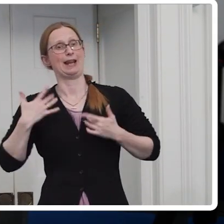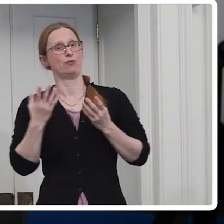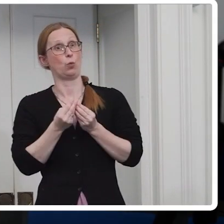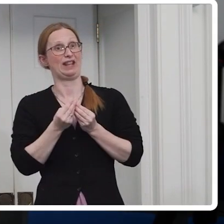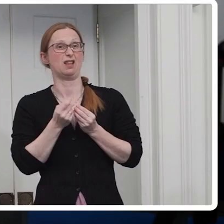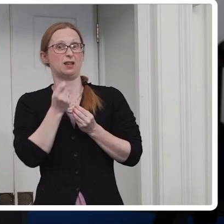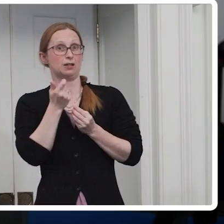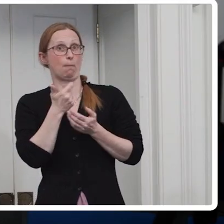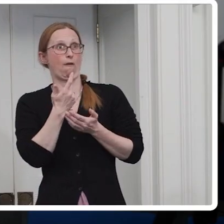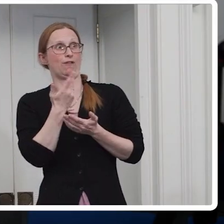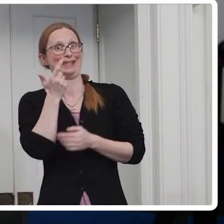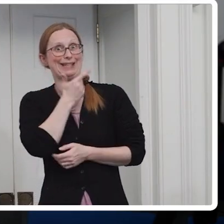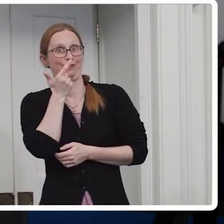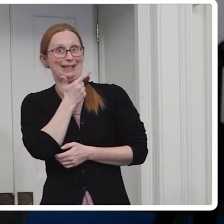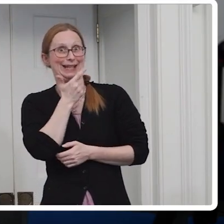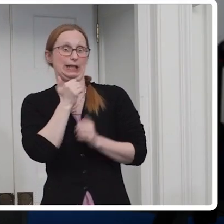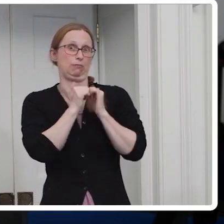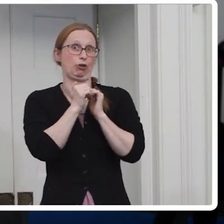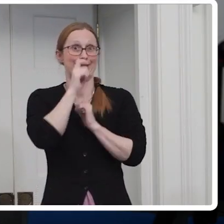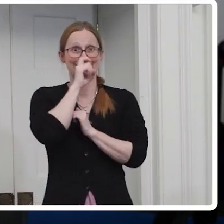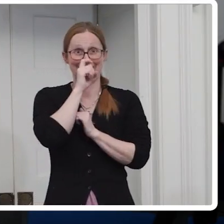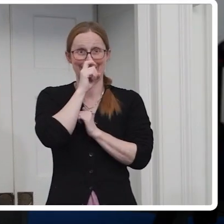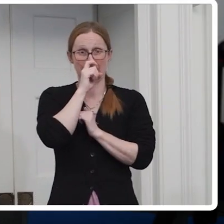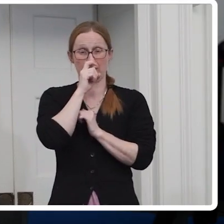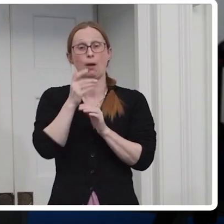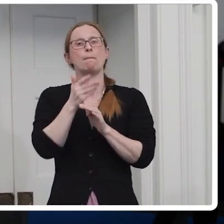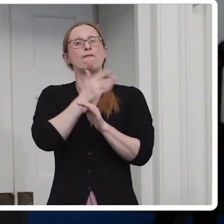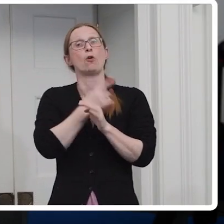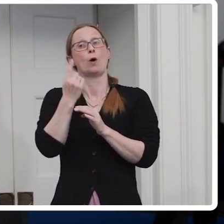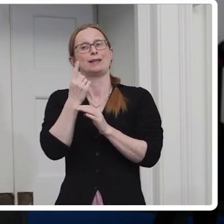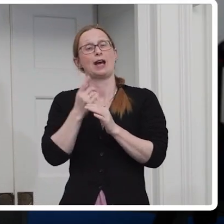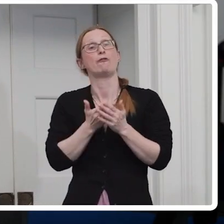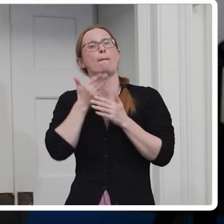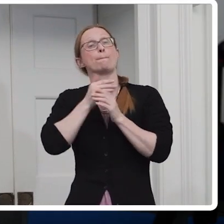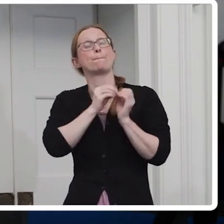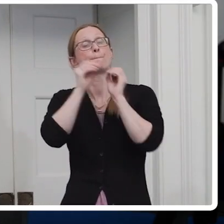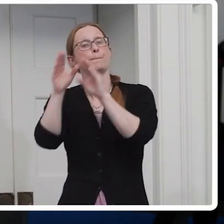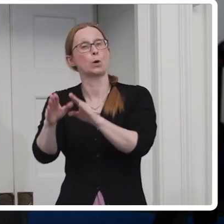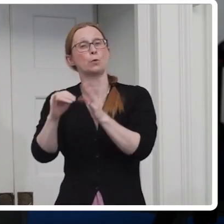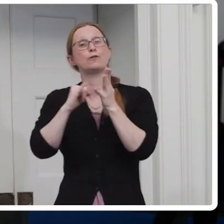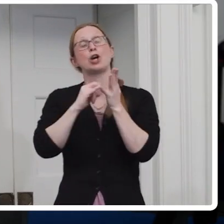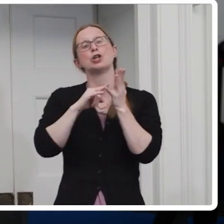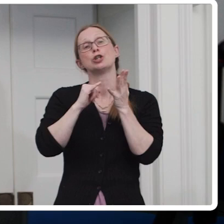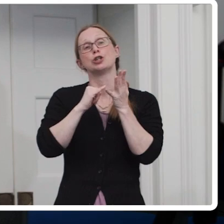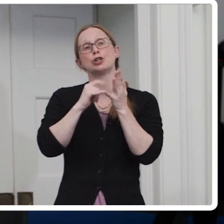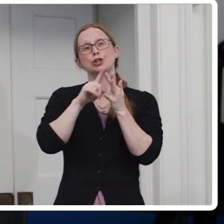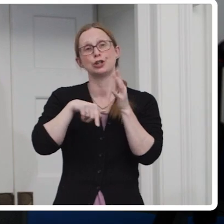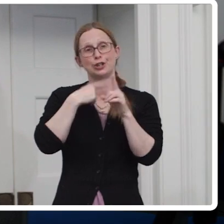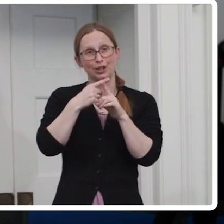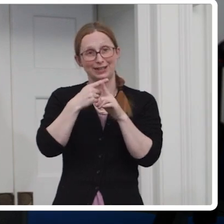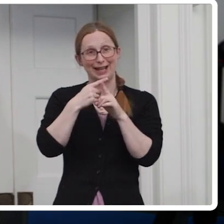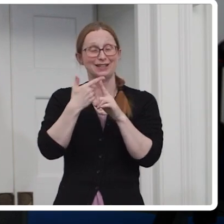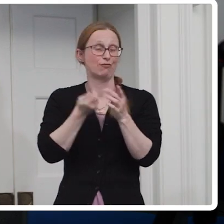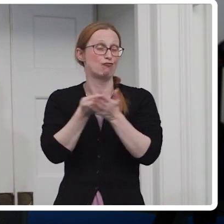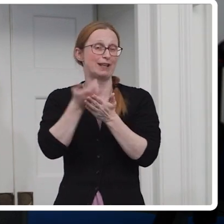with some of her 17 siblings for a while in her early life before she moved to a cottage in Sussex, which she